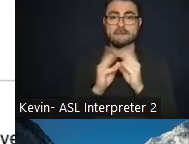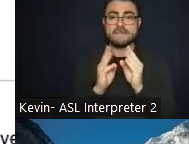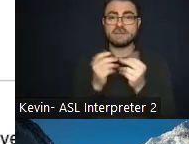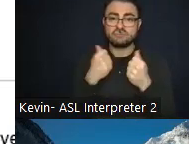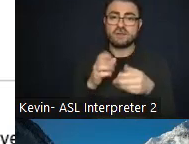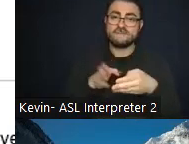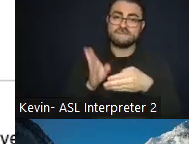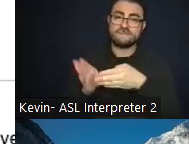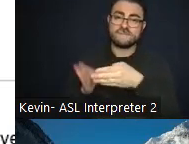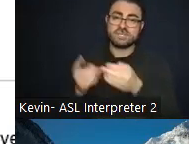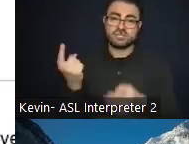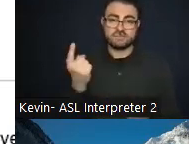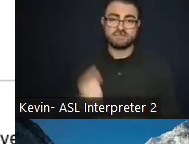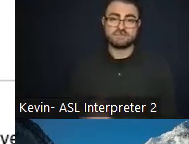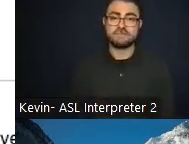something. So